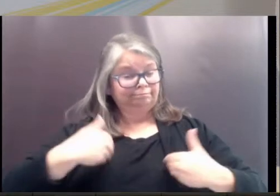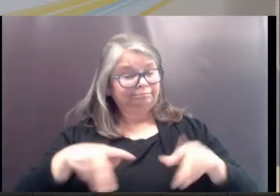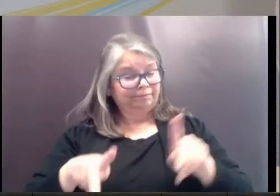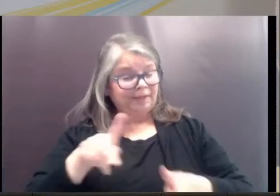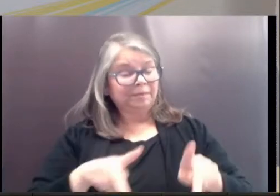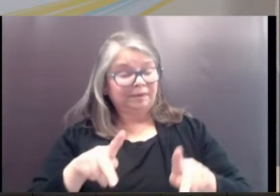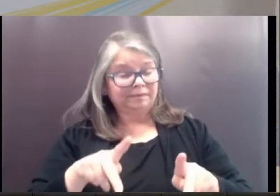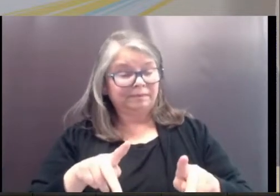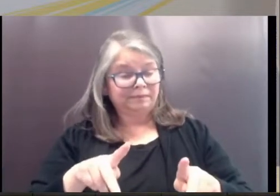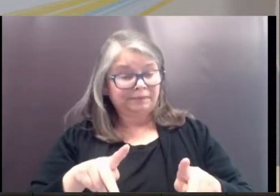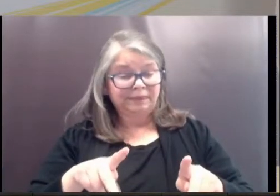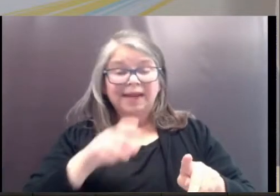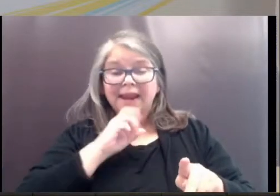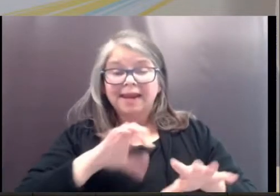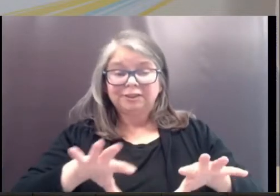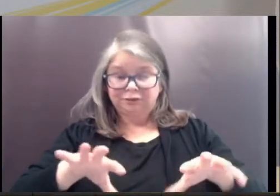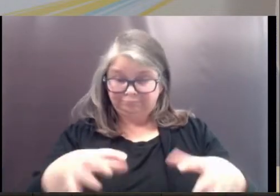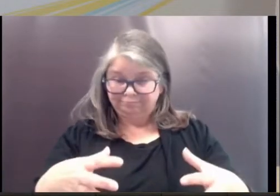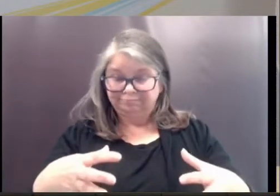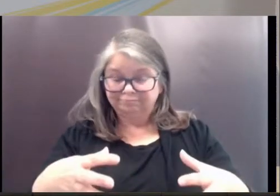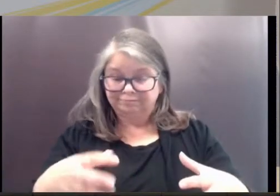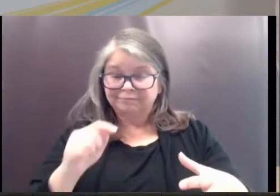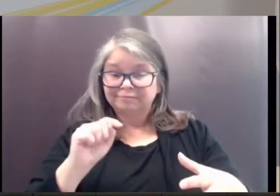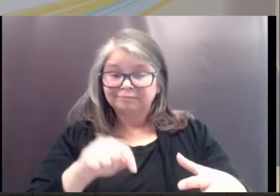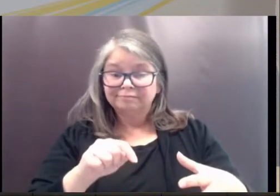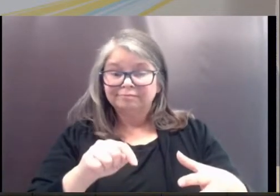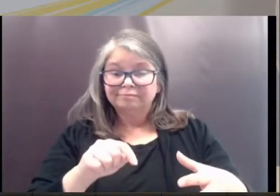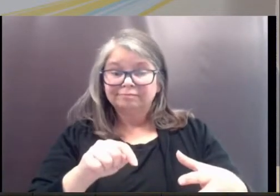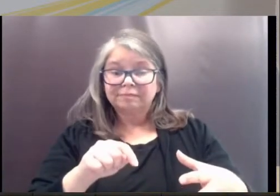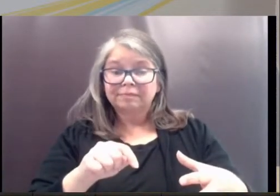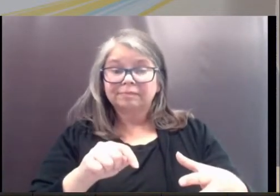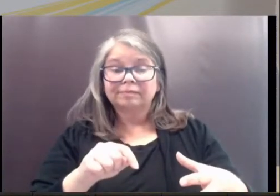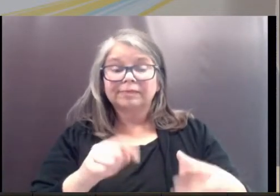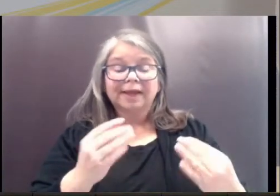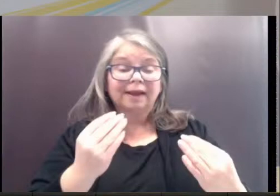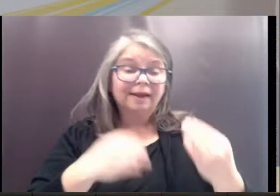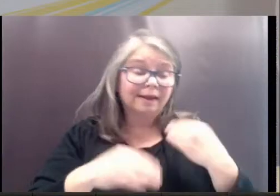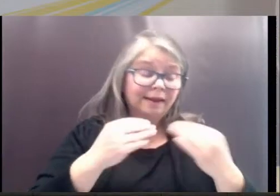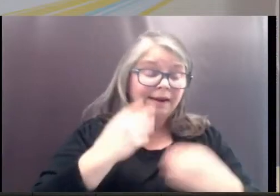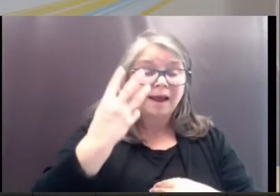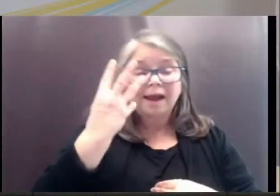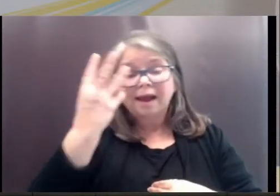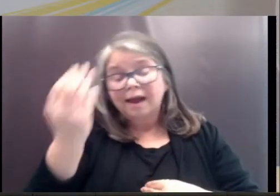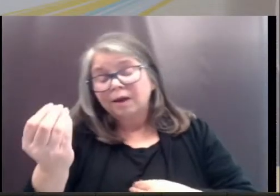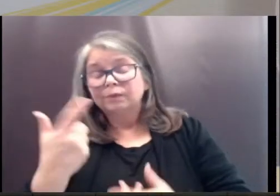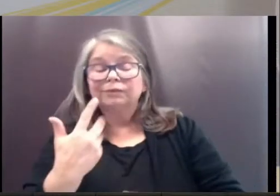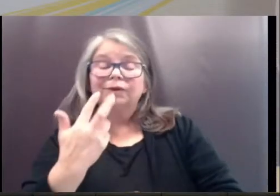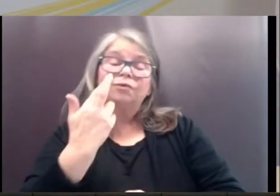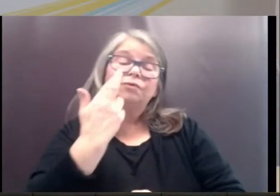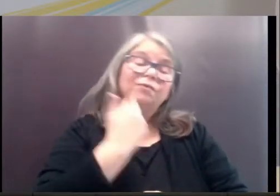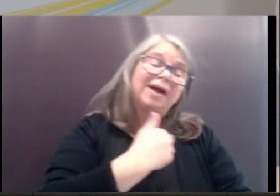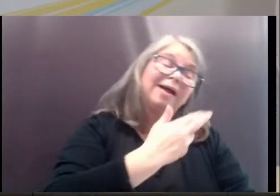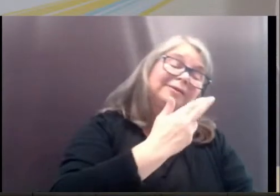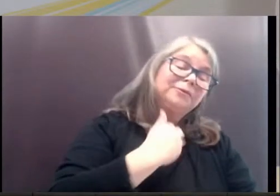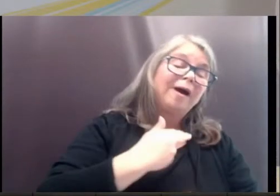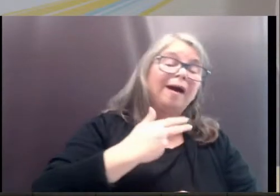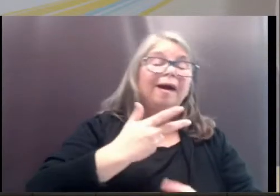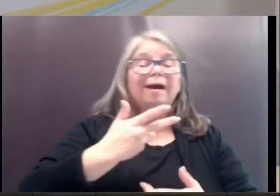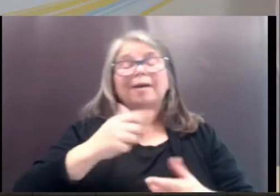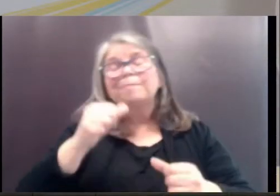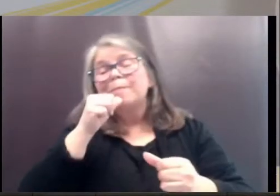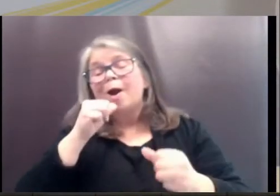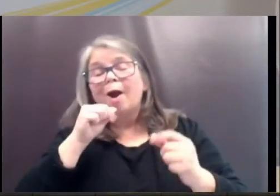range who have been eating or out at bars in the